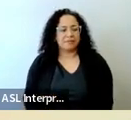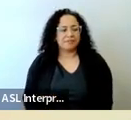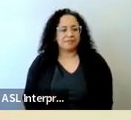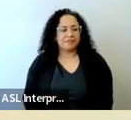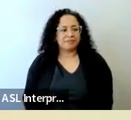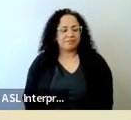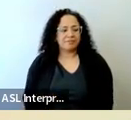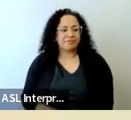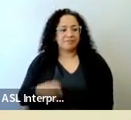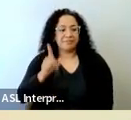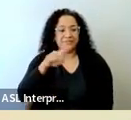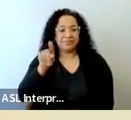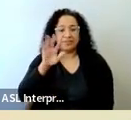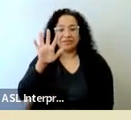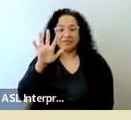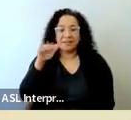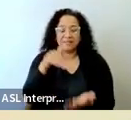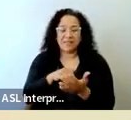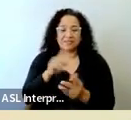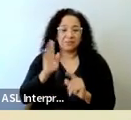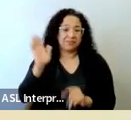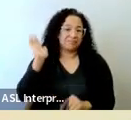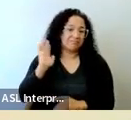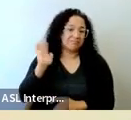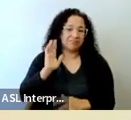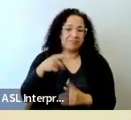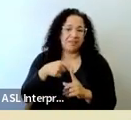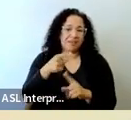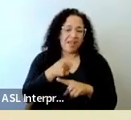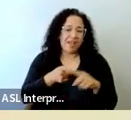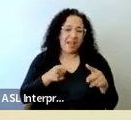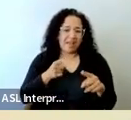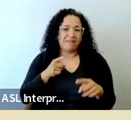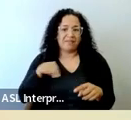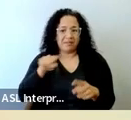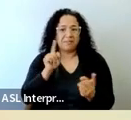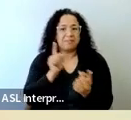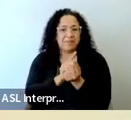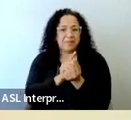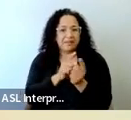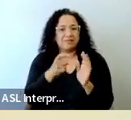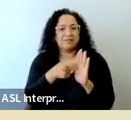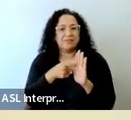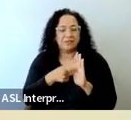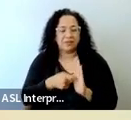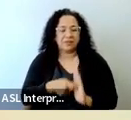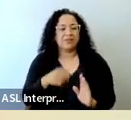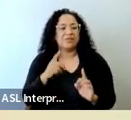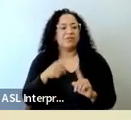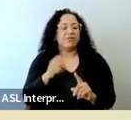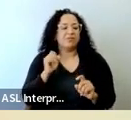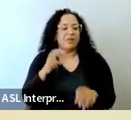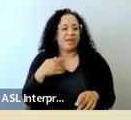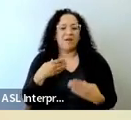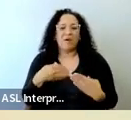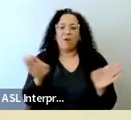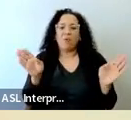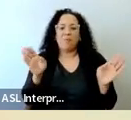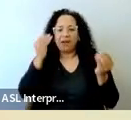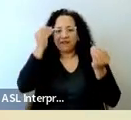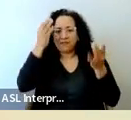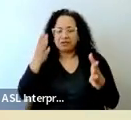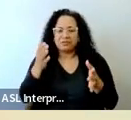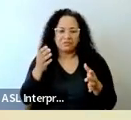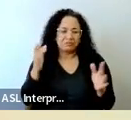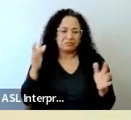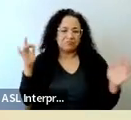So of those 5,000 people we served back then, about half of them met those criteria, and we threw open information sessions, and we had so many